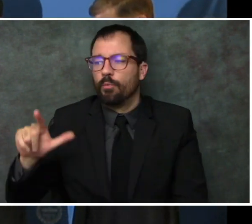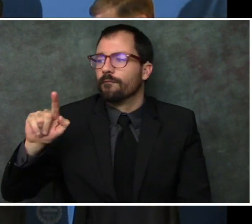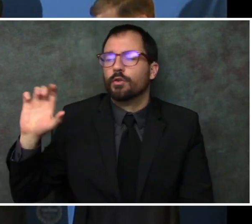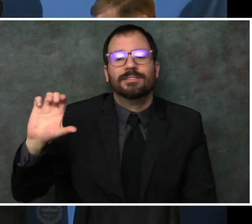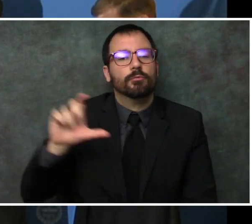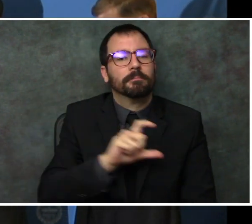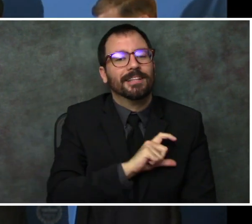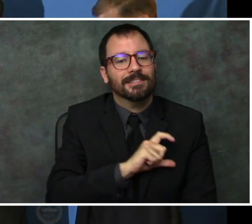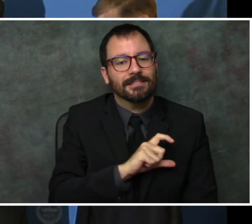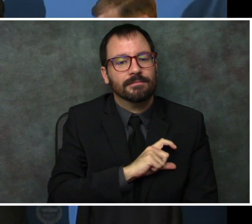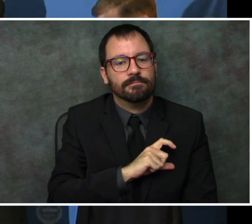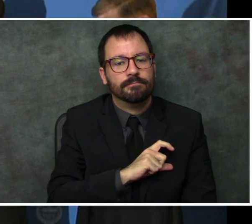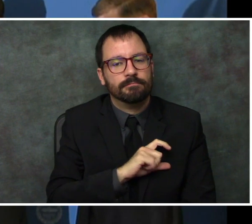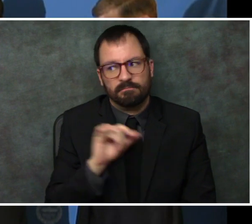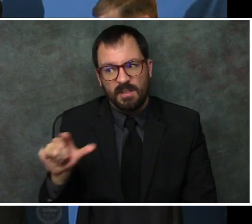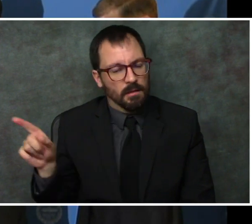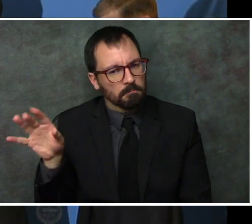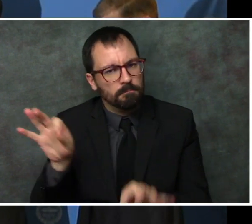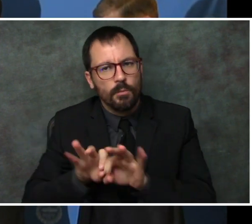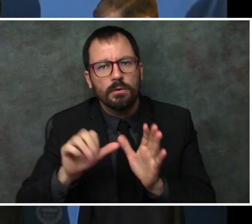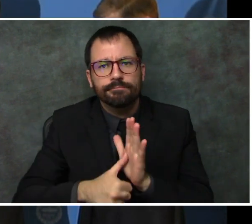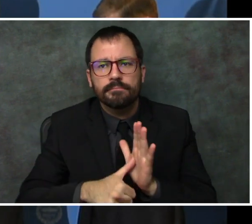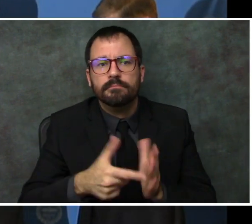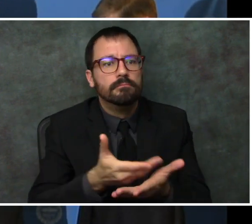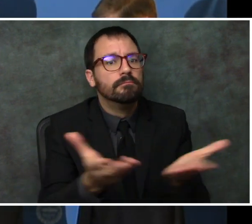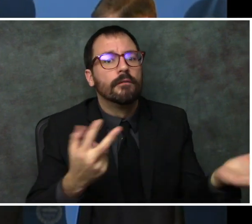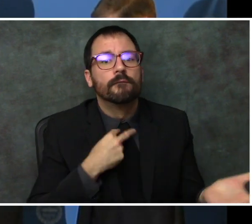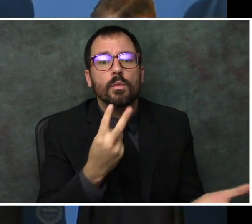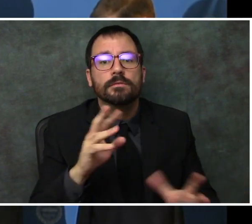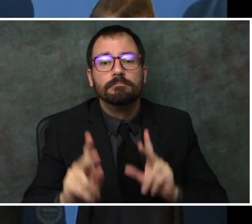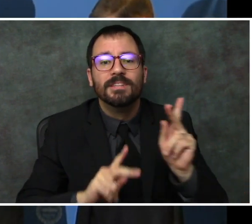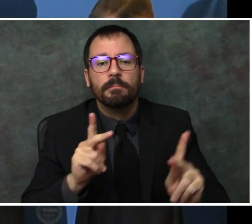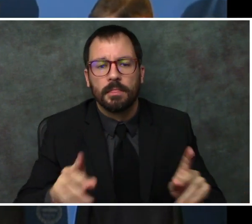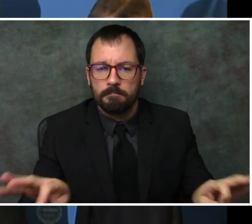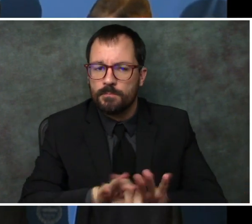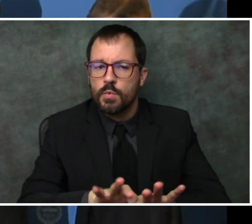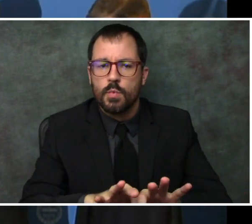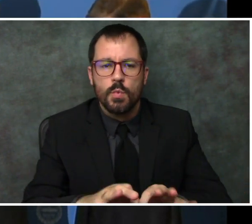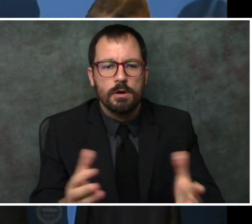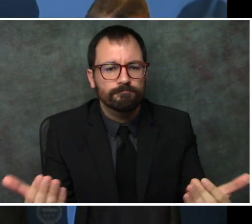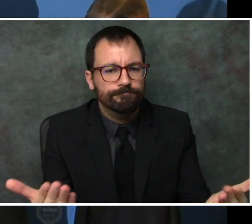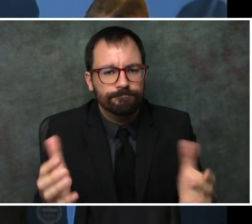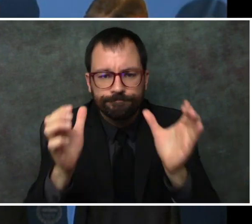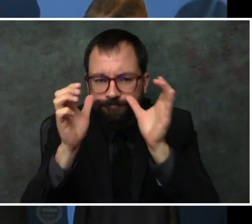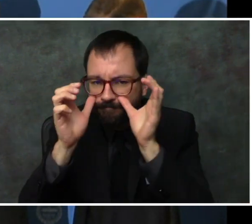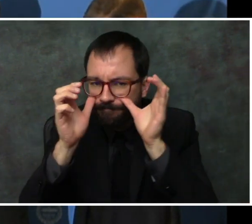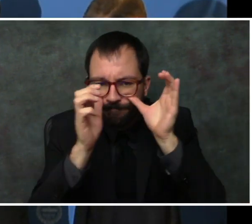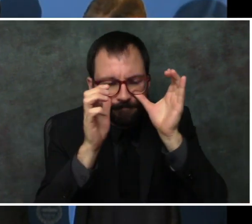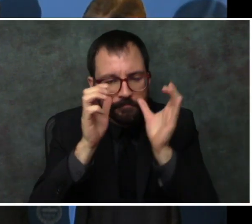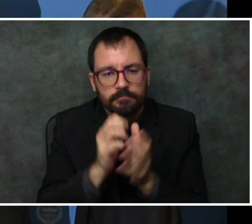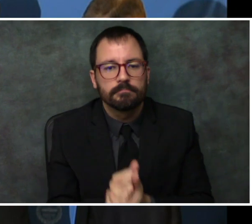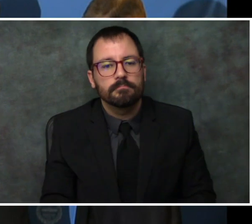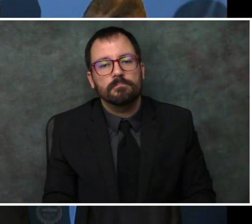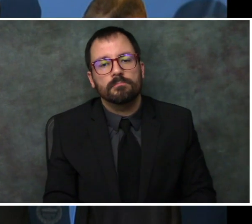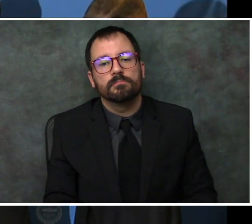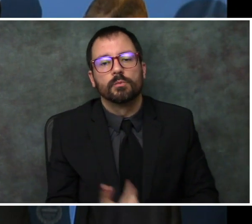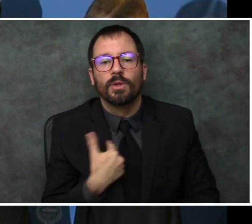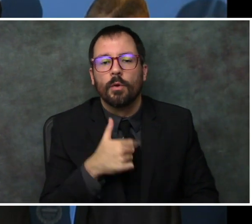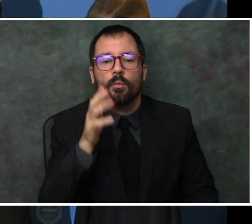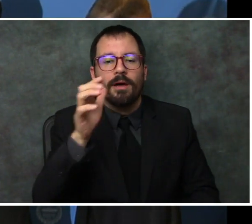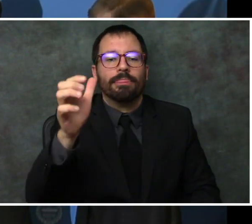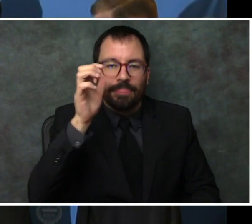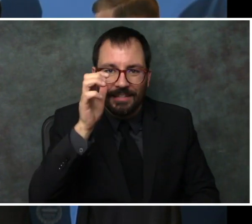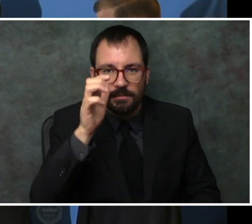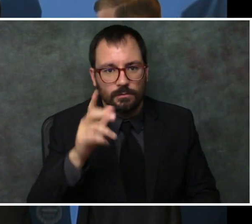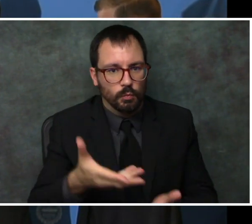represent the people. We will listen to people. And let's not forget that our Boston police officers, who work very, very hard, are